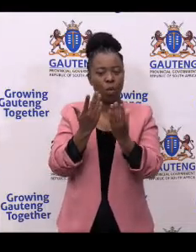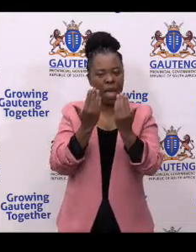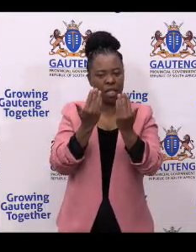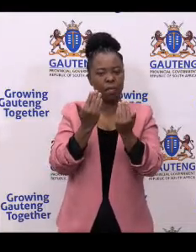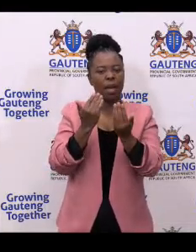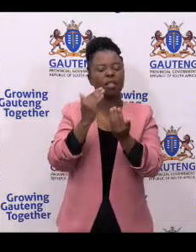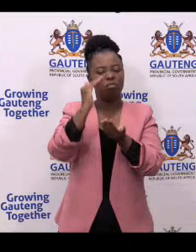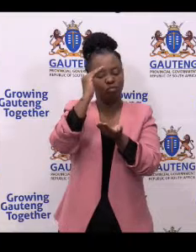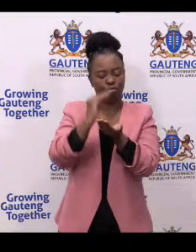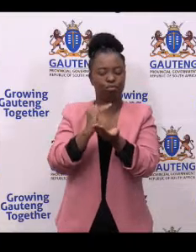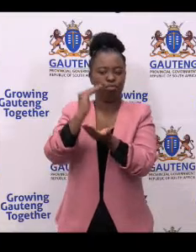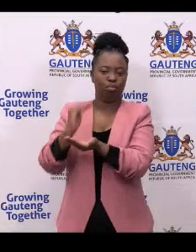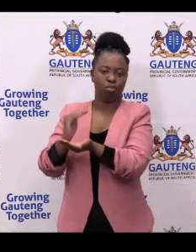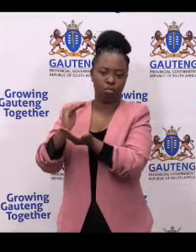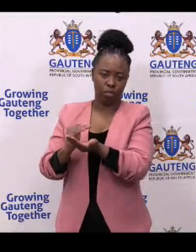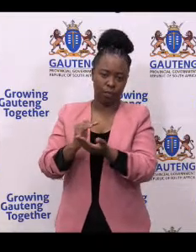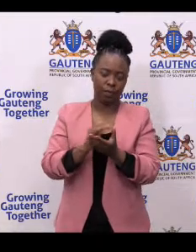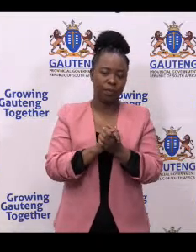be lower.